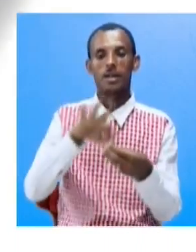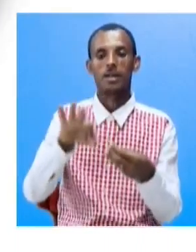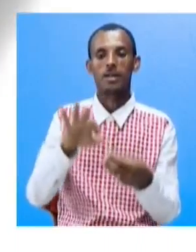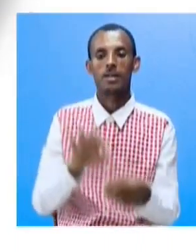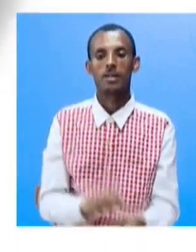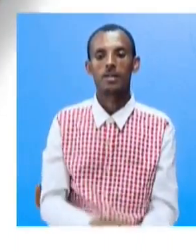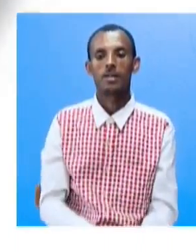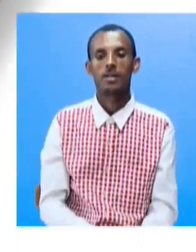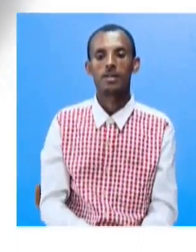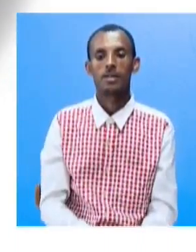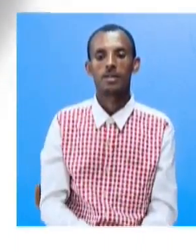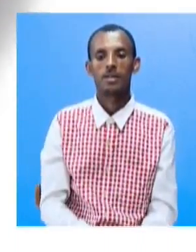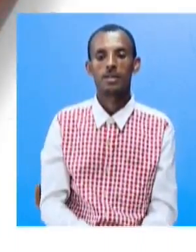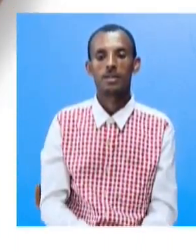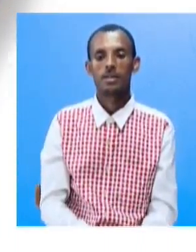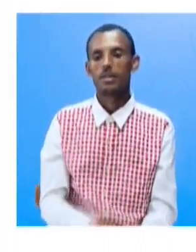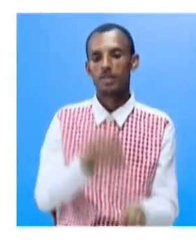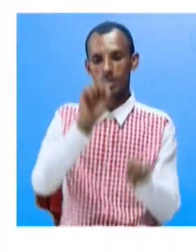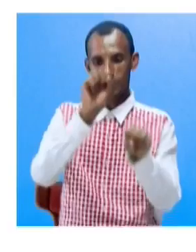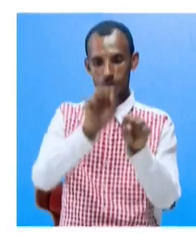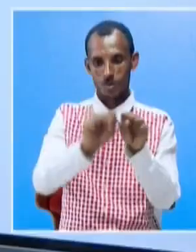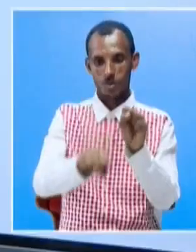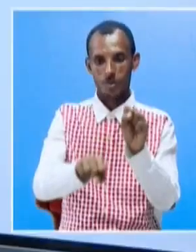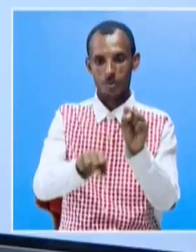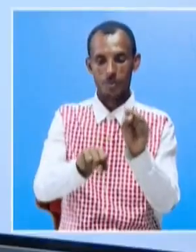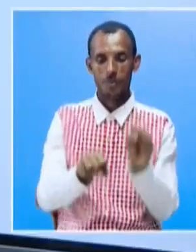A circle. So